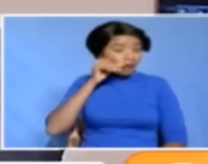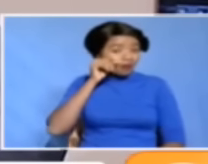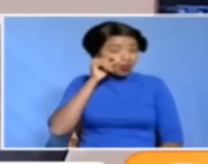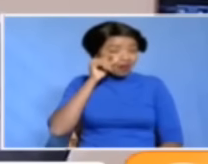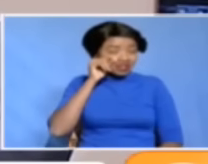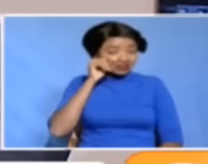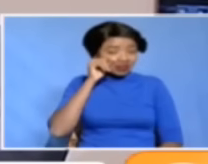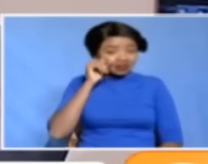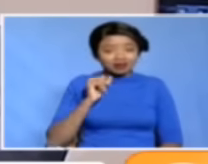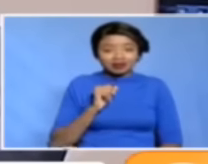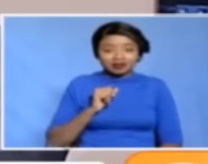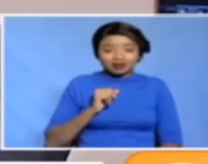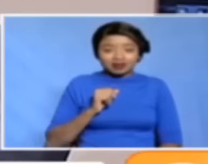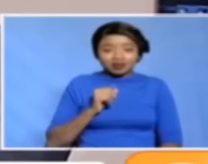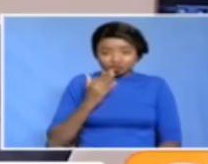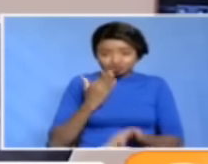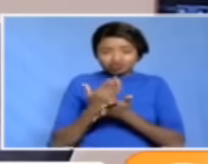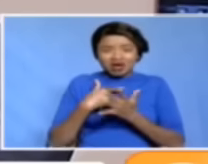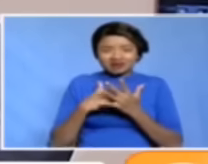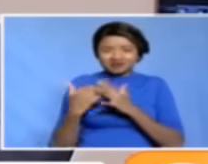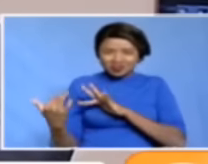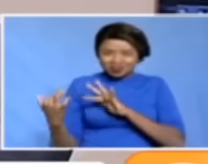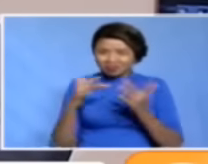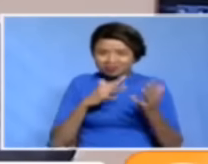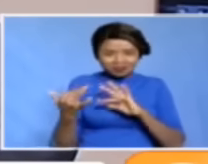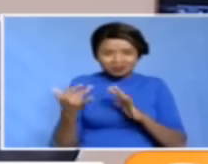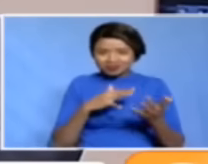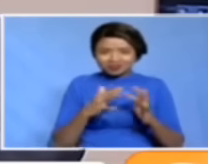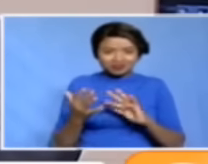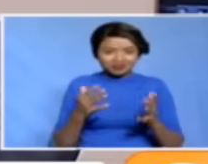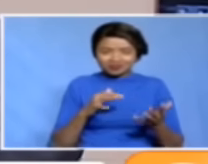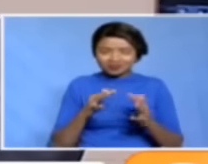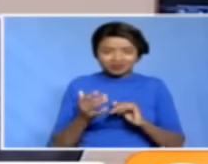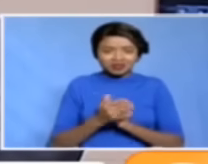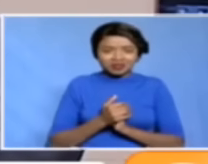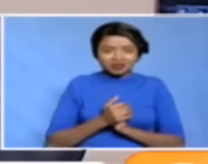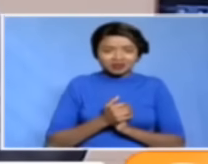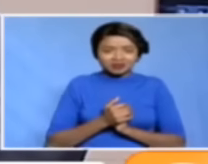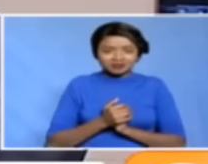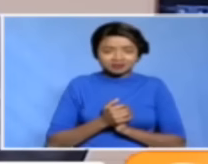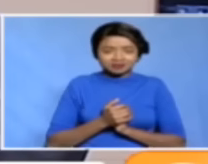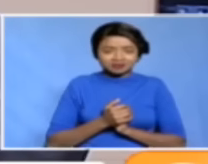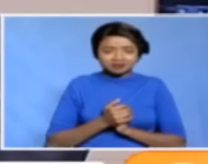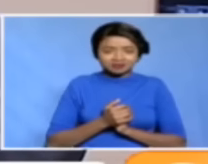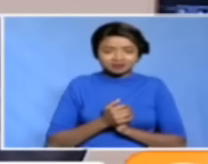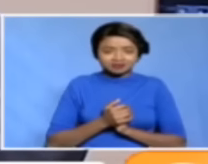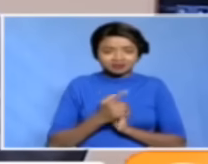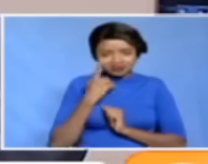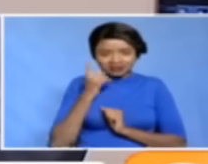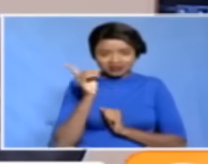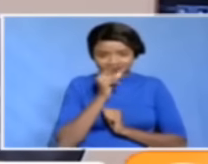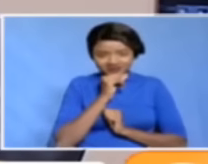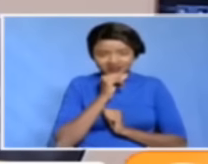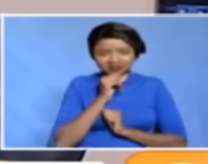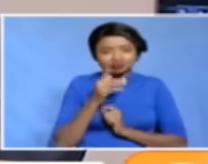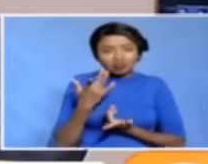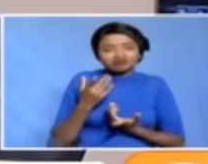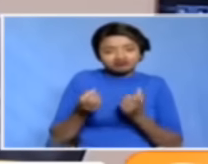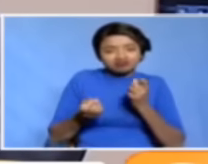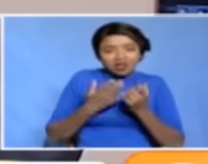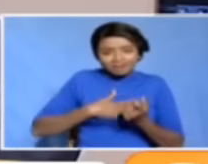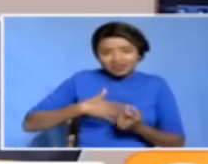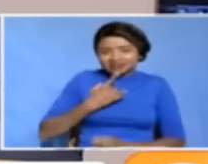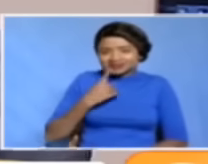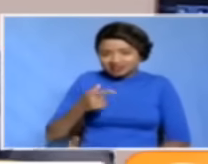stormy. Yes. And there was some tongue lashing from the president to you and the rest. Tell us how it was first, plus